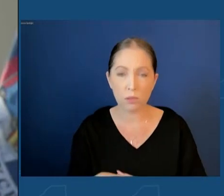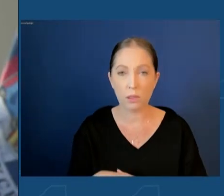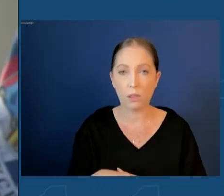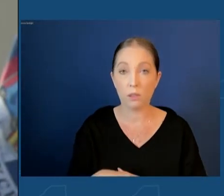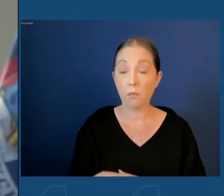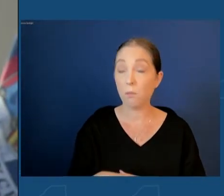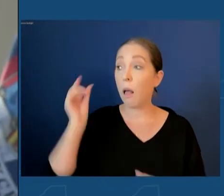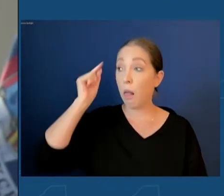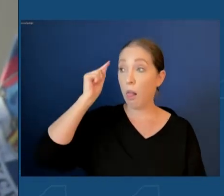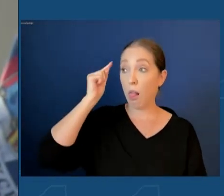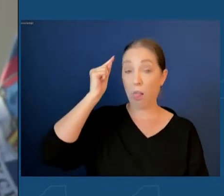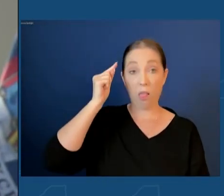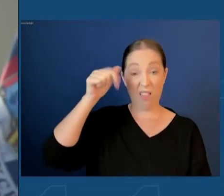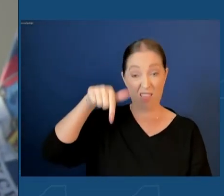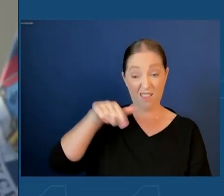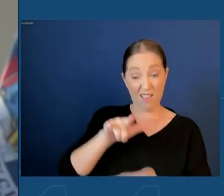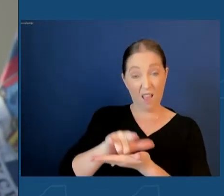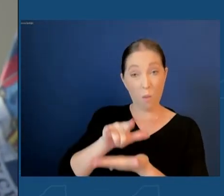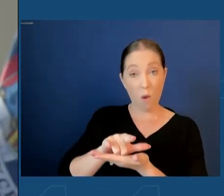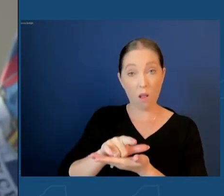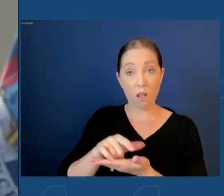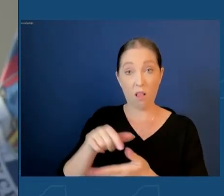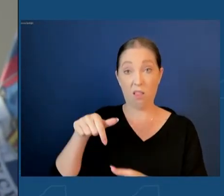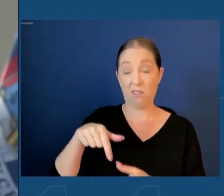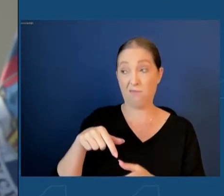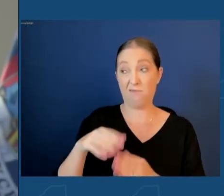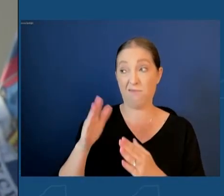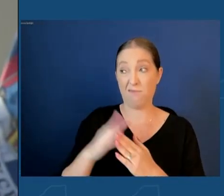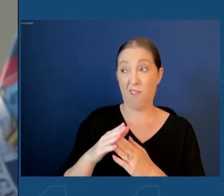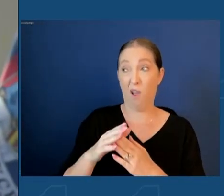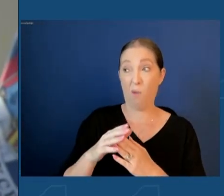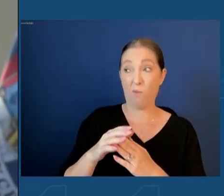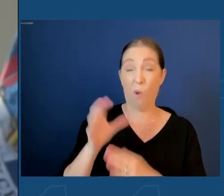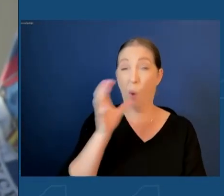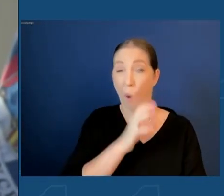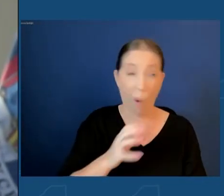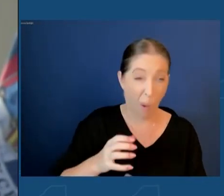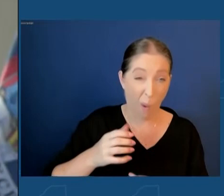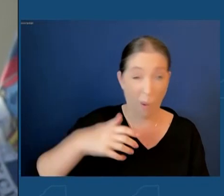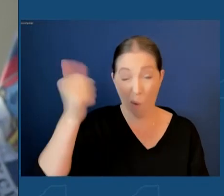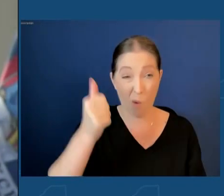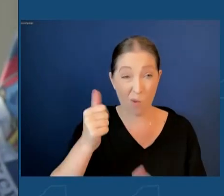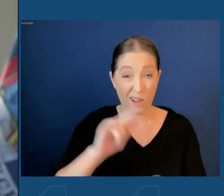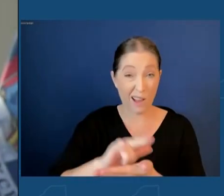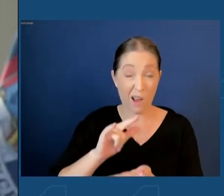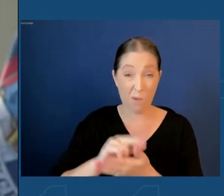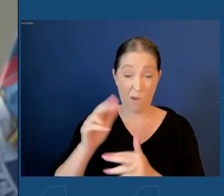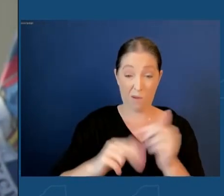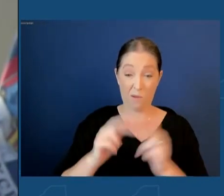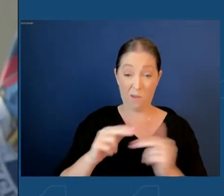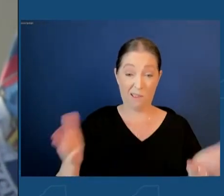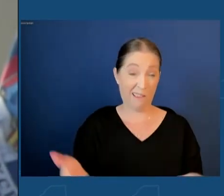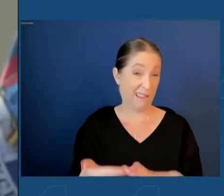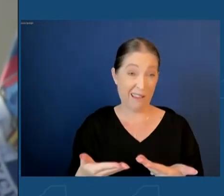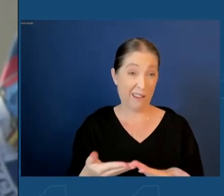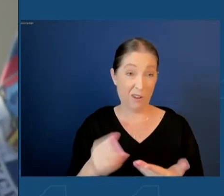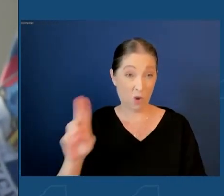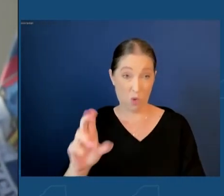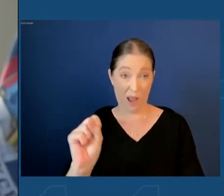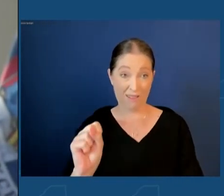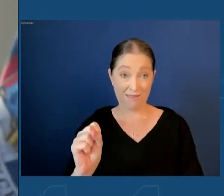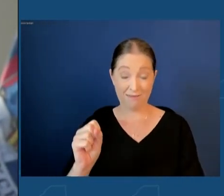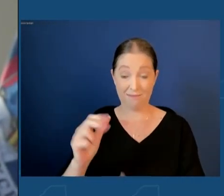airport, this is the oldest municipal airport in the United States, built in 1928. There was a mayor at the